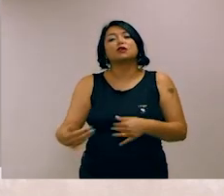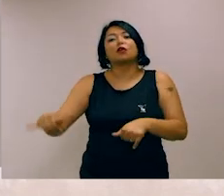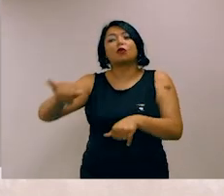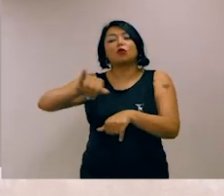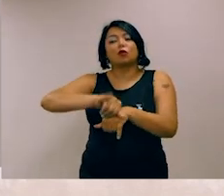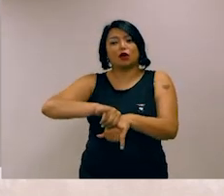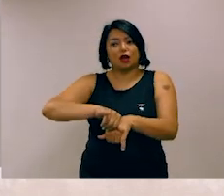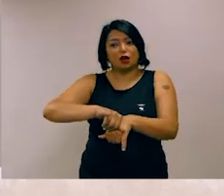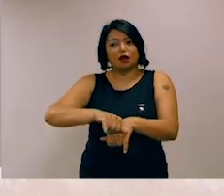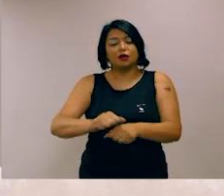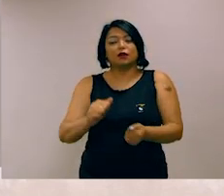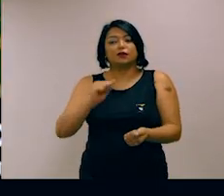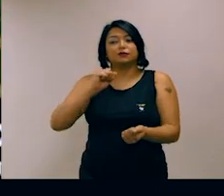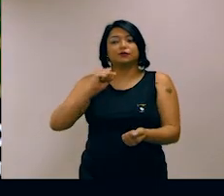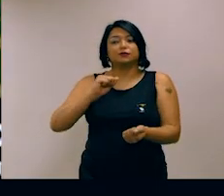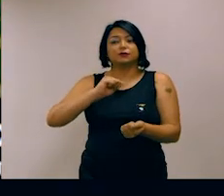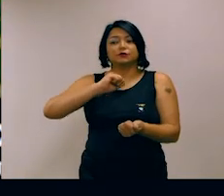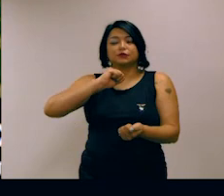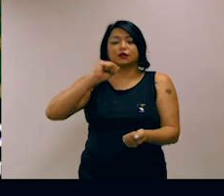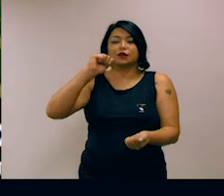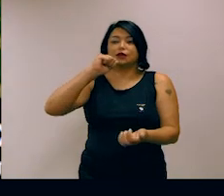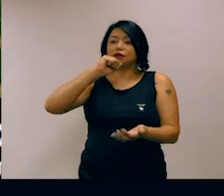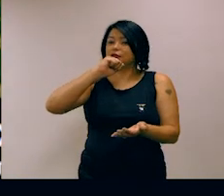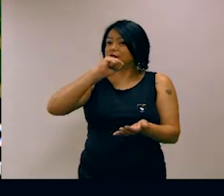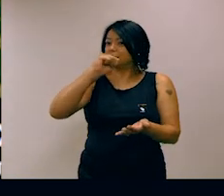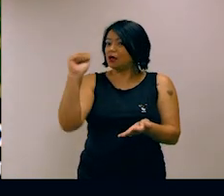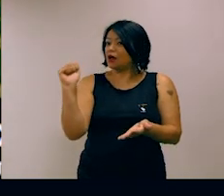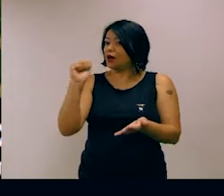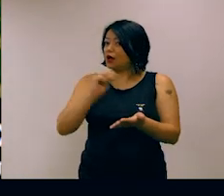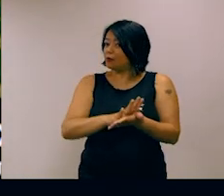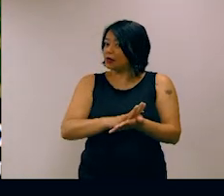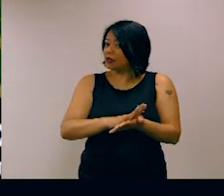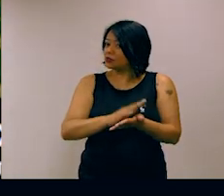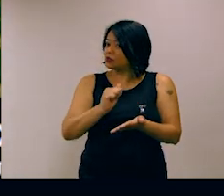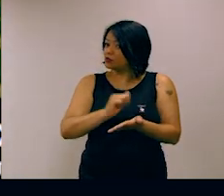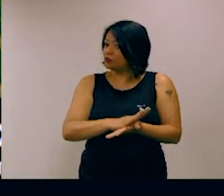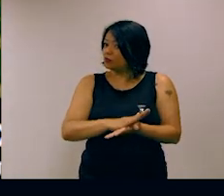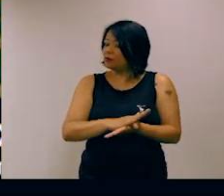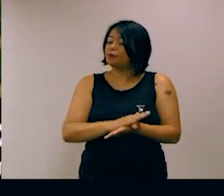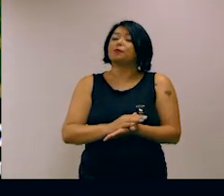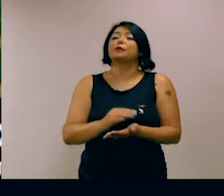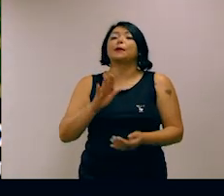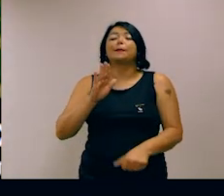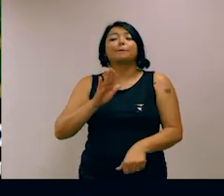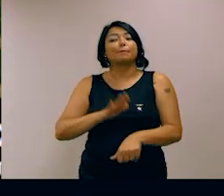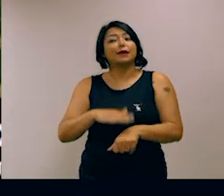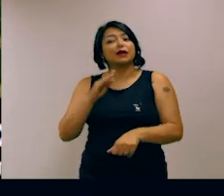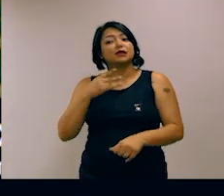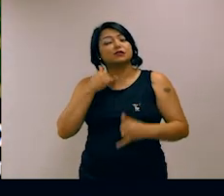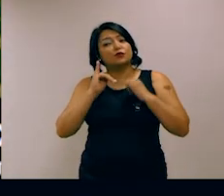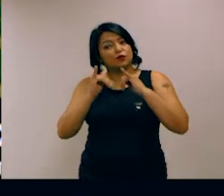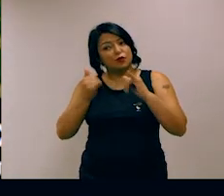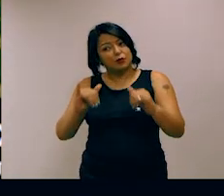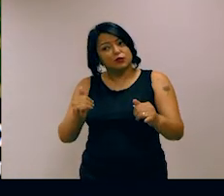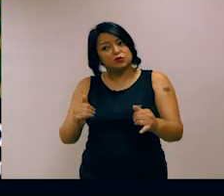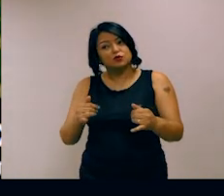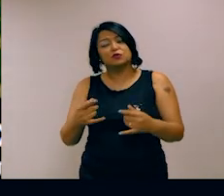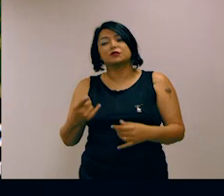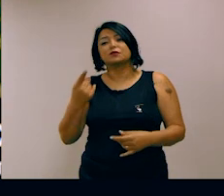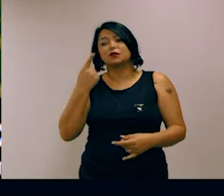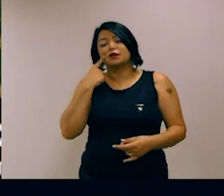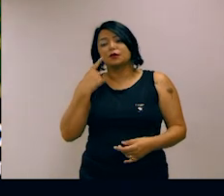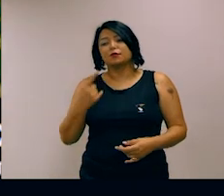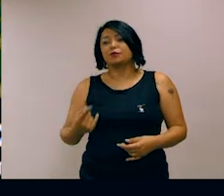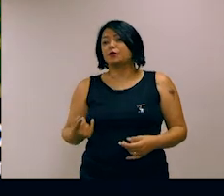tailings, we also included in ArcGIS Collector more information to have